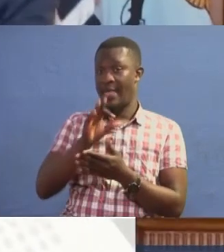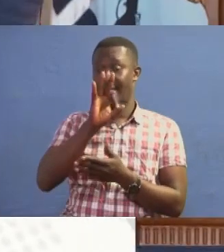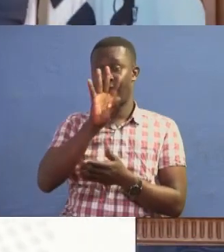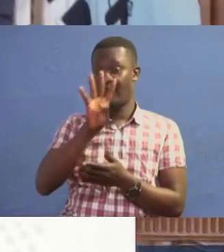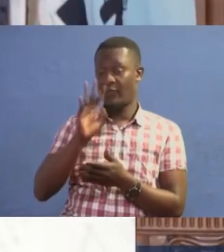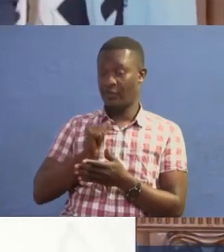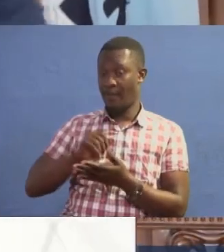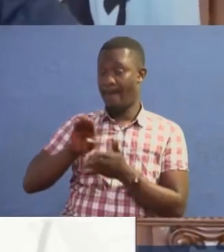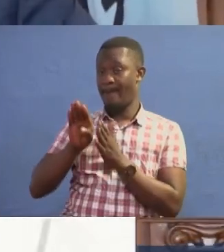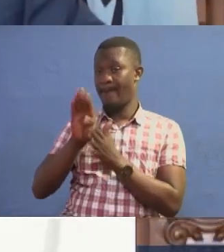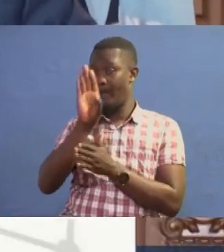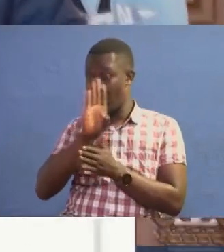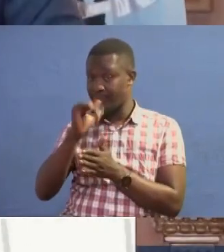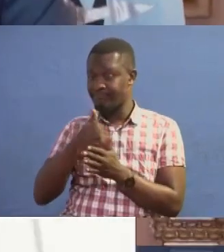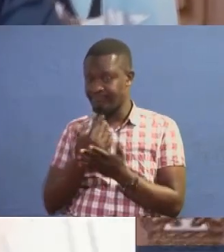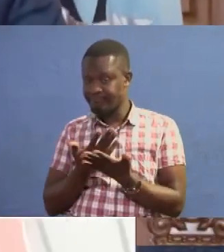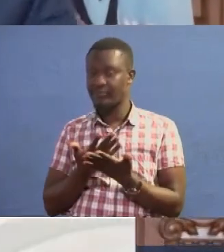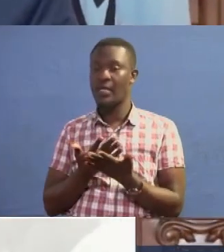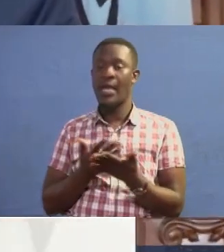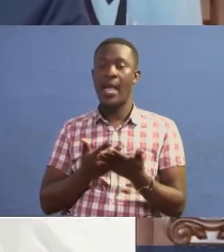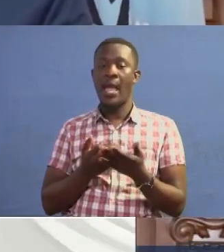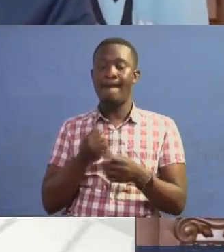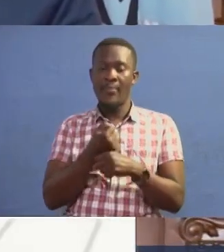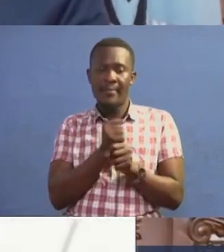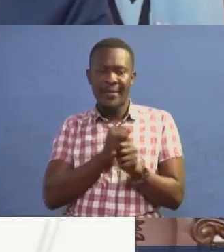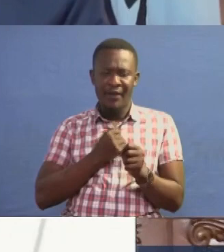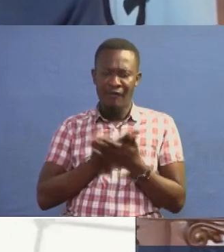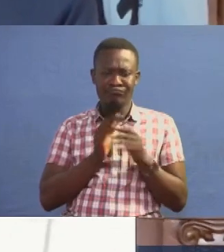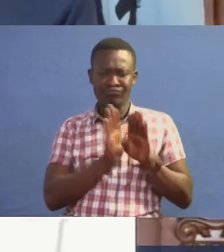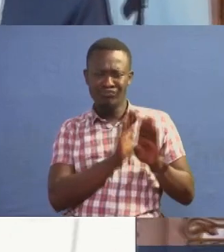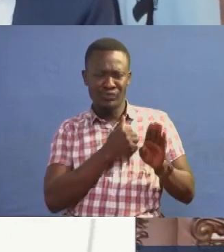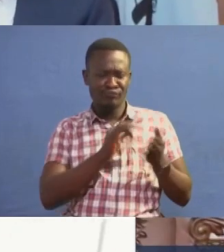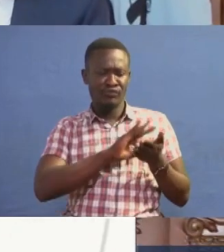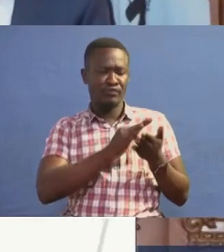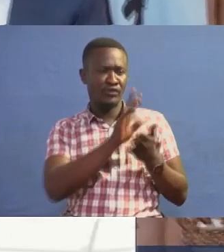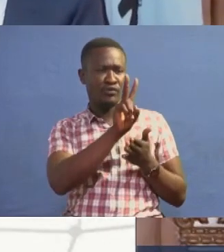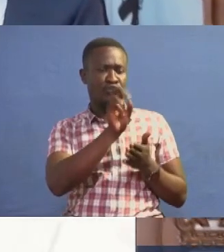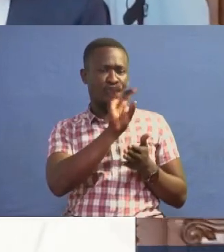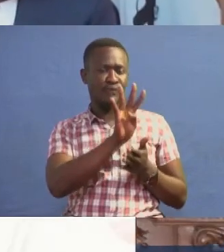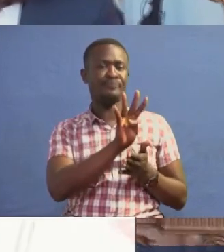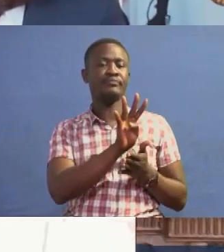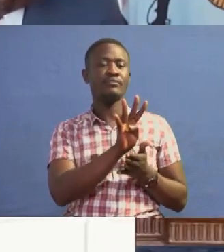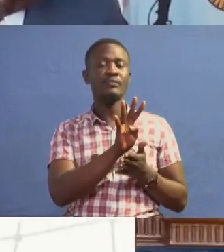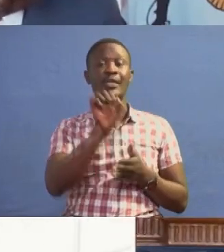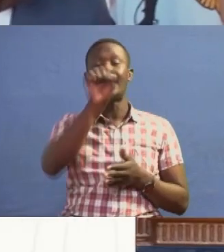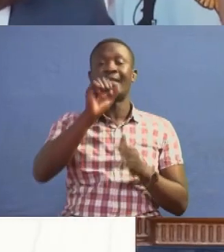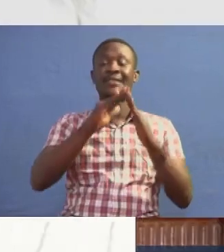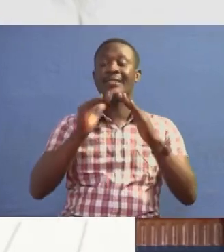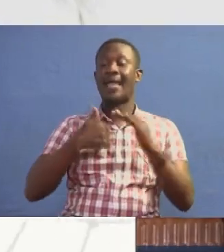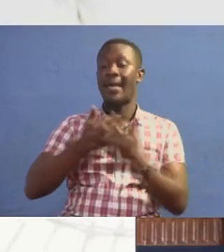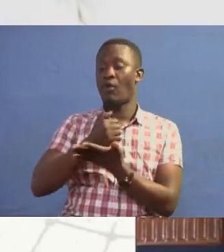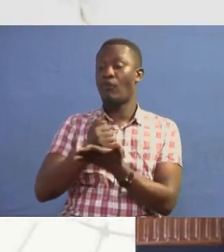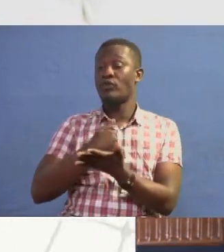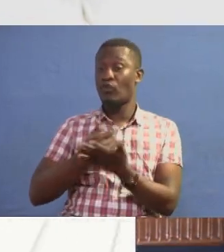Kenya shillings revenue deficit caused by the rejection of the Finance Bill 2024. State House and the Office of the